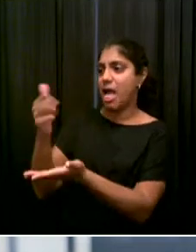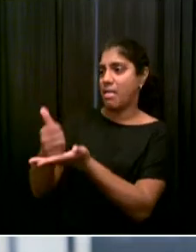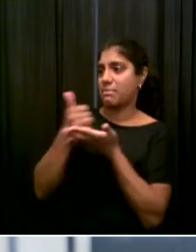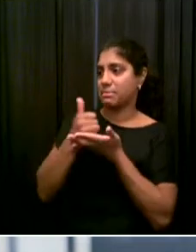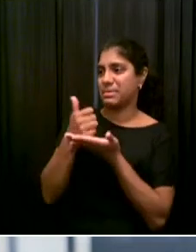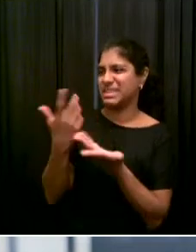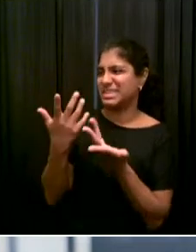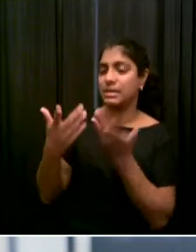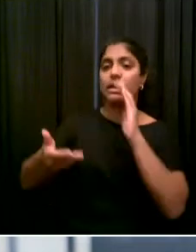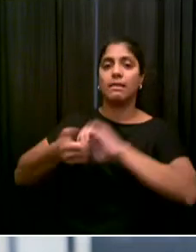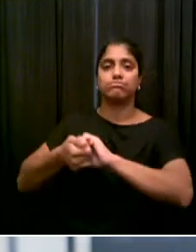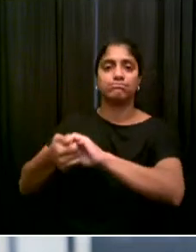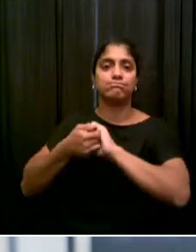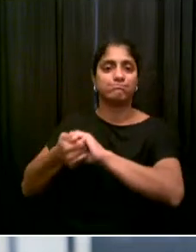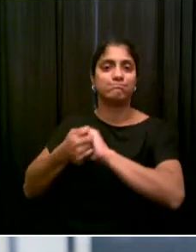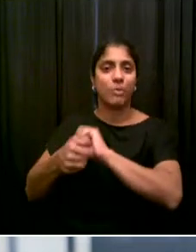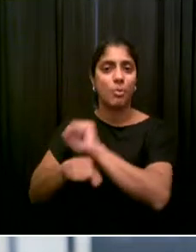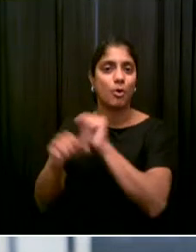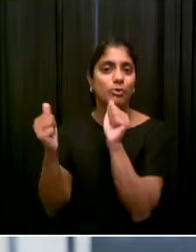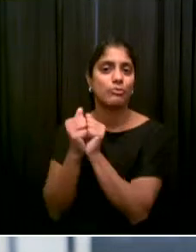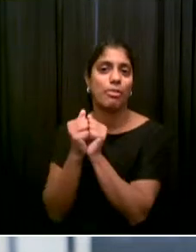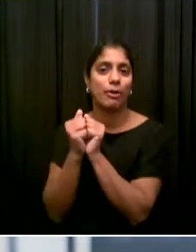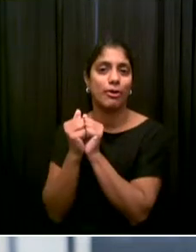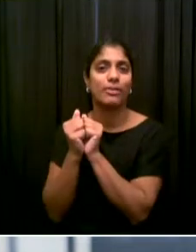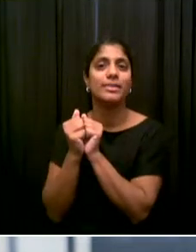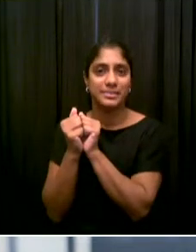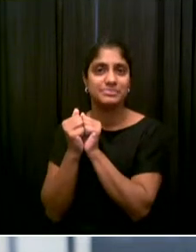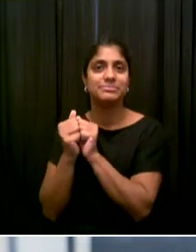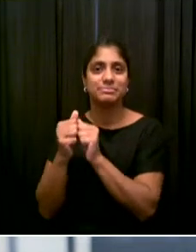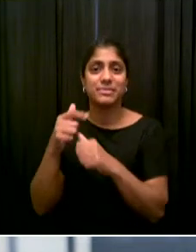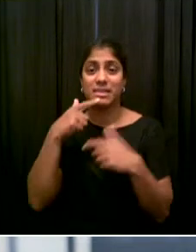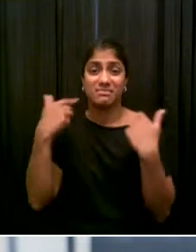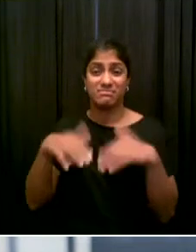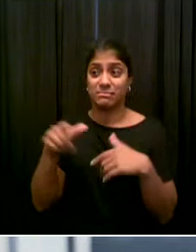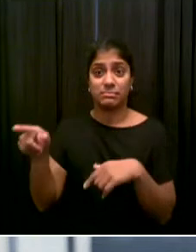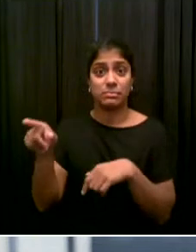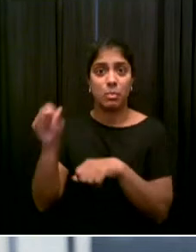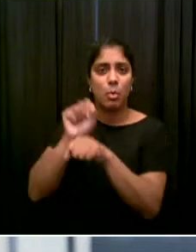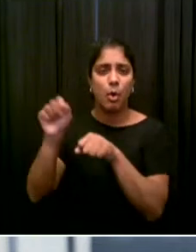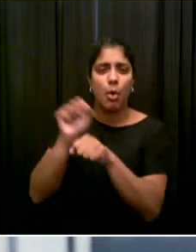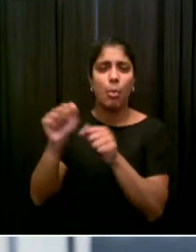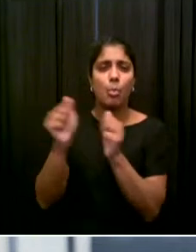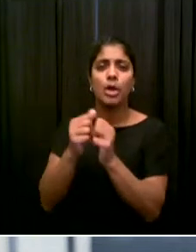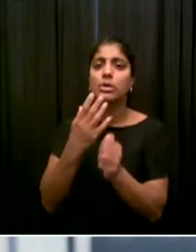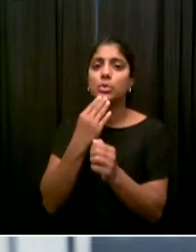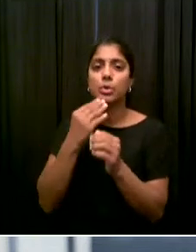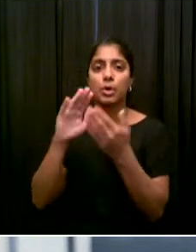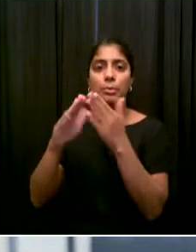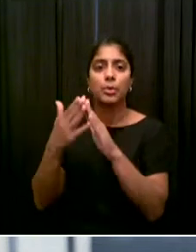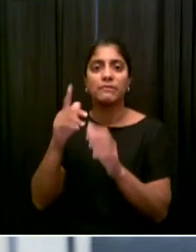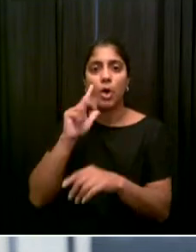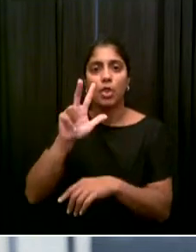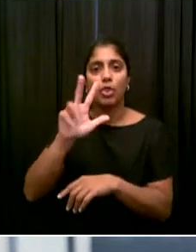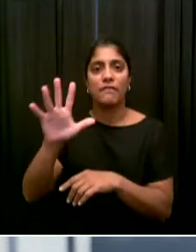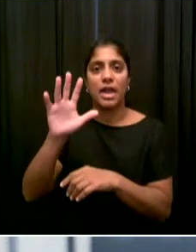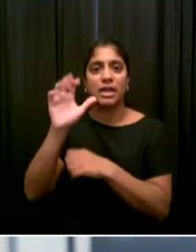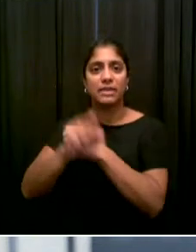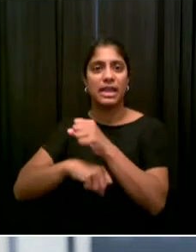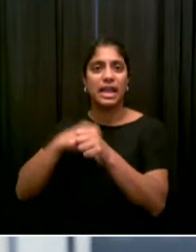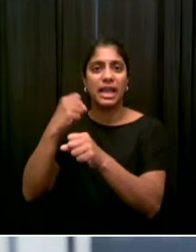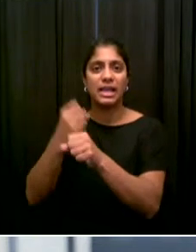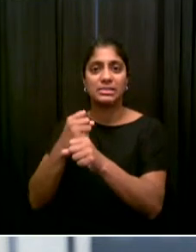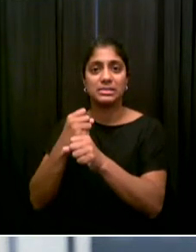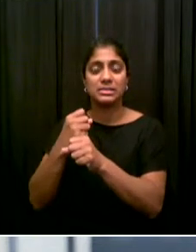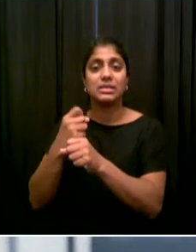fighting racism and every other form of bias, building relationships between people of all communities in a city that